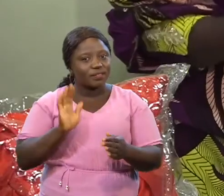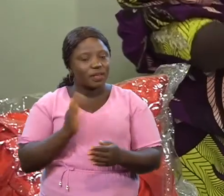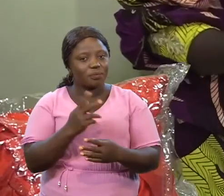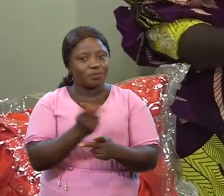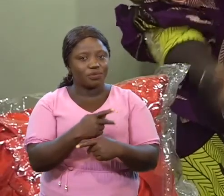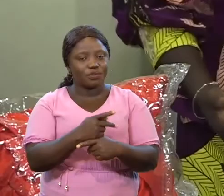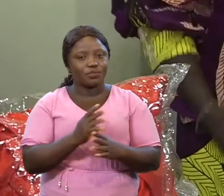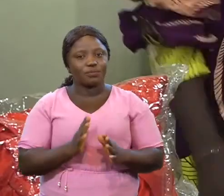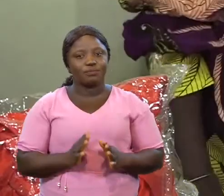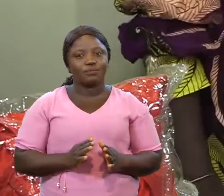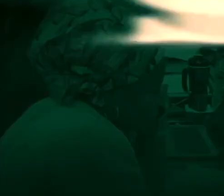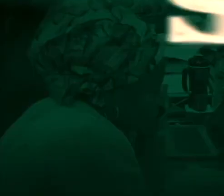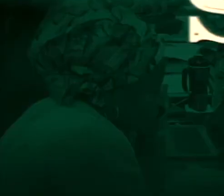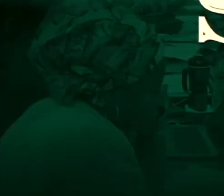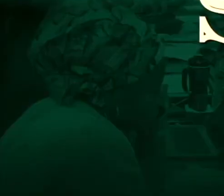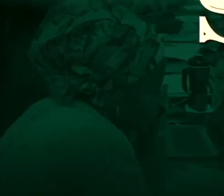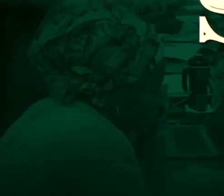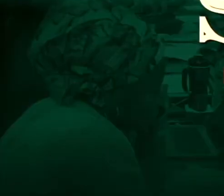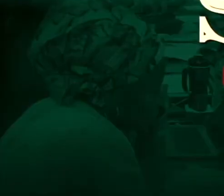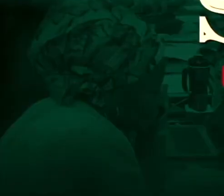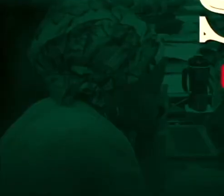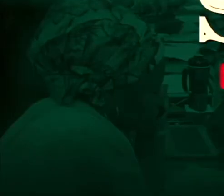to enhance our production.